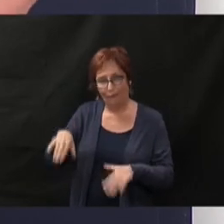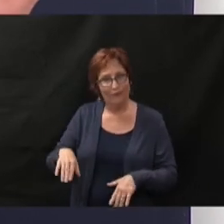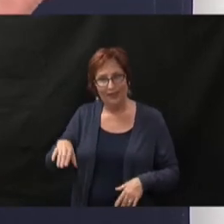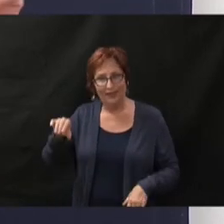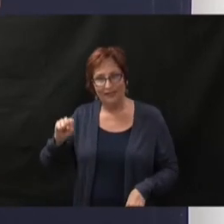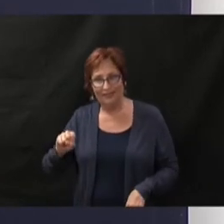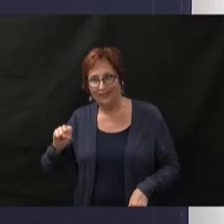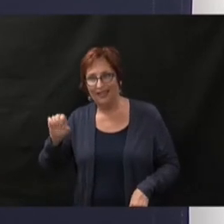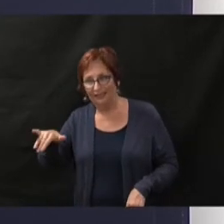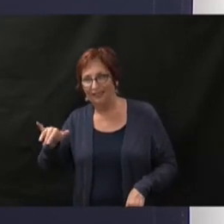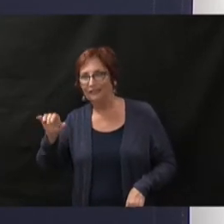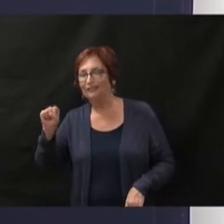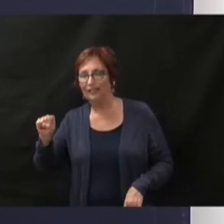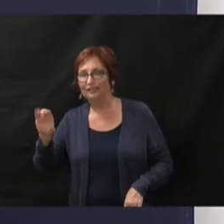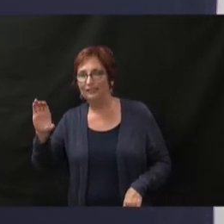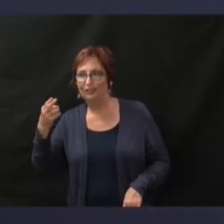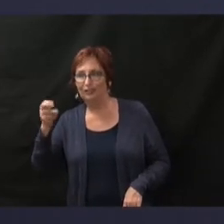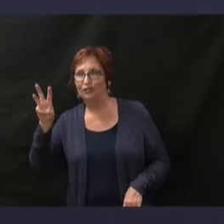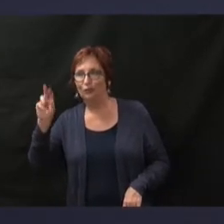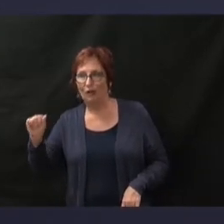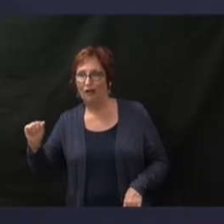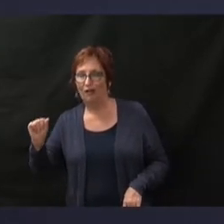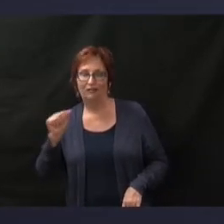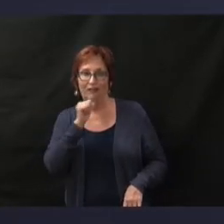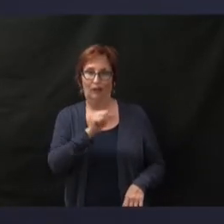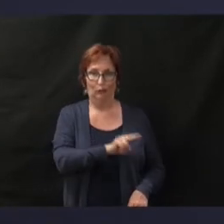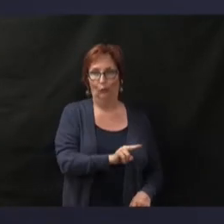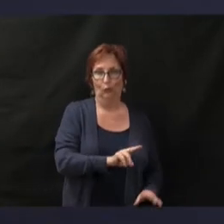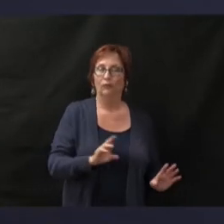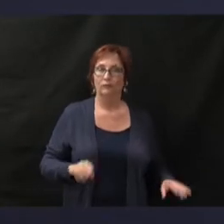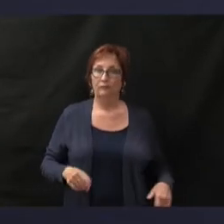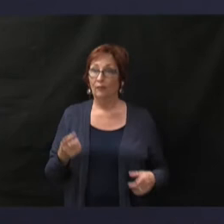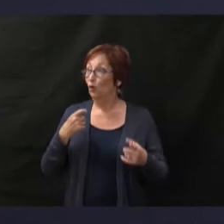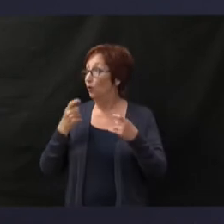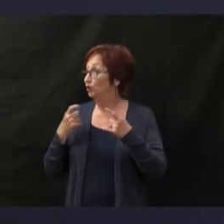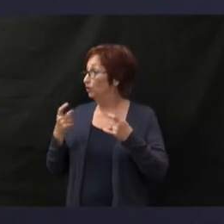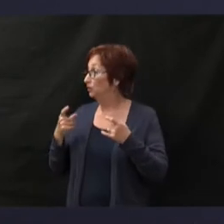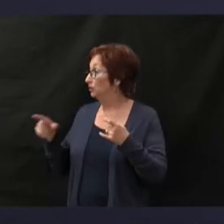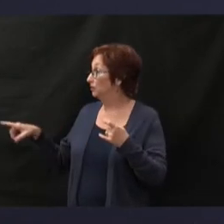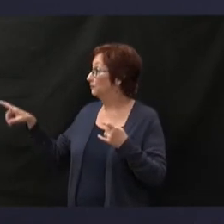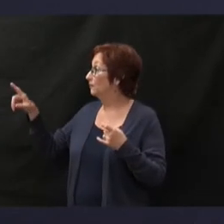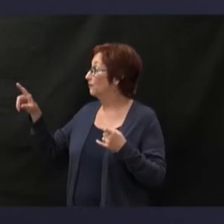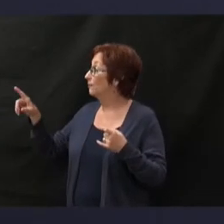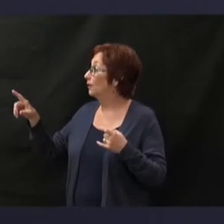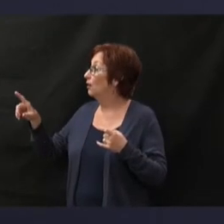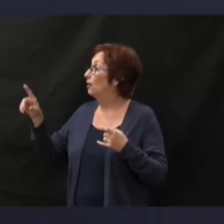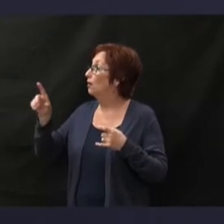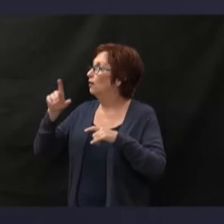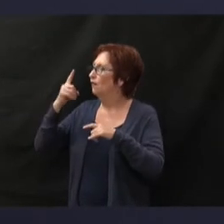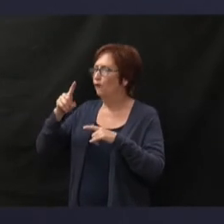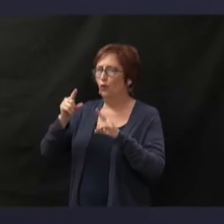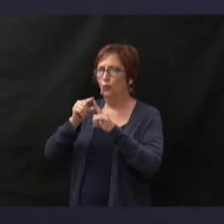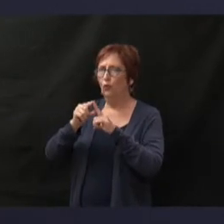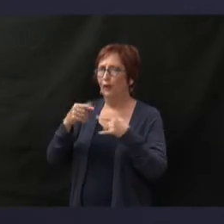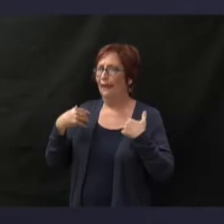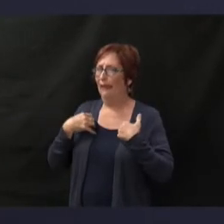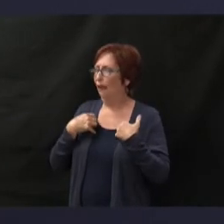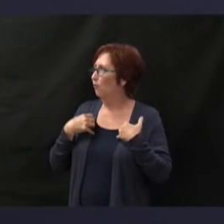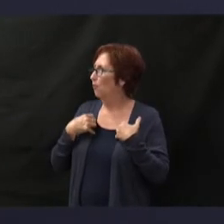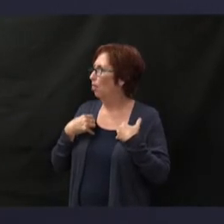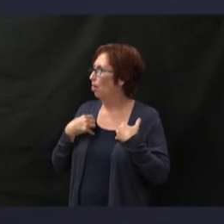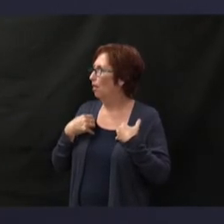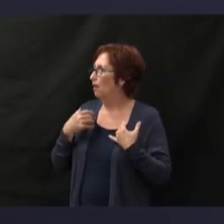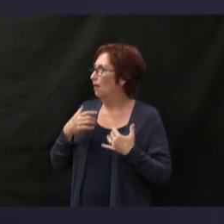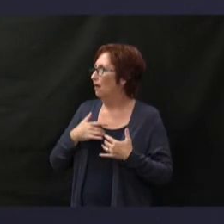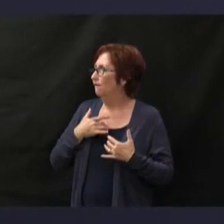says Question? I see a hand up back there. Yes. Animal, I feel like the schwa is